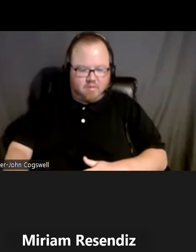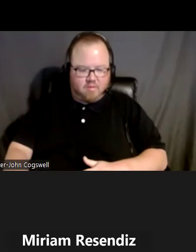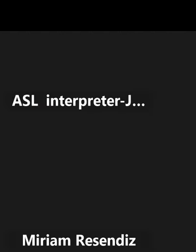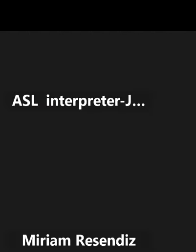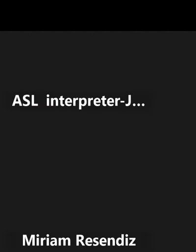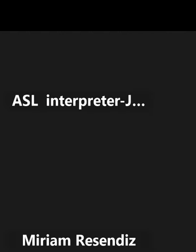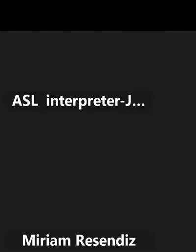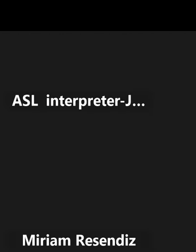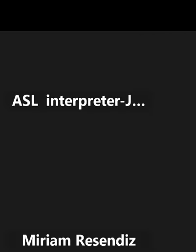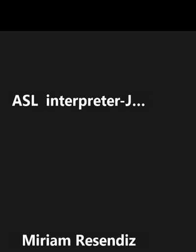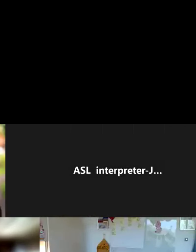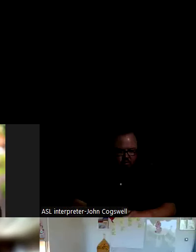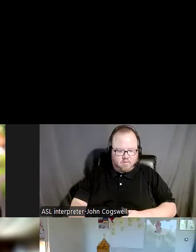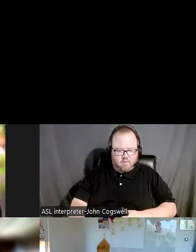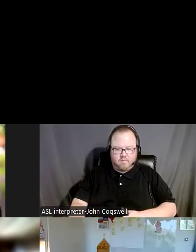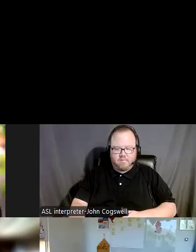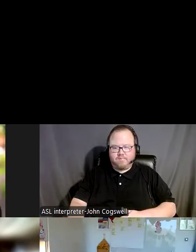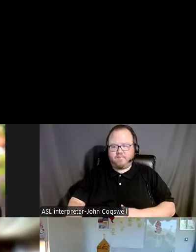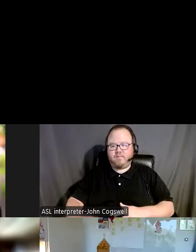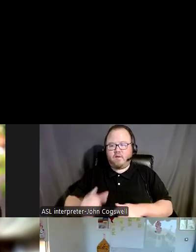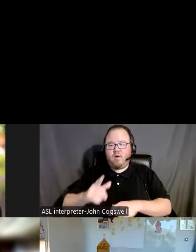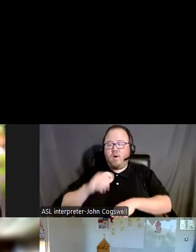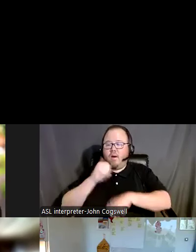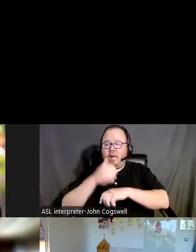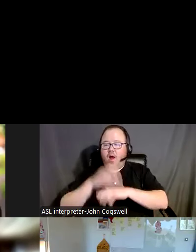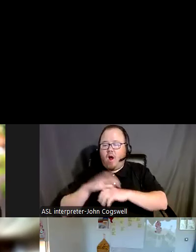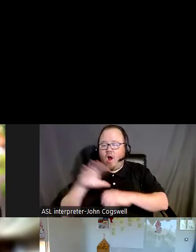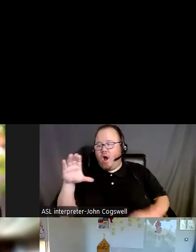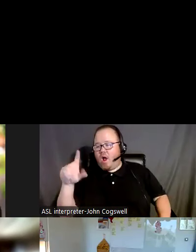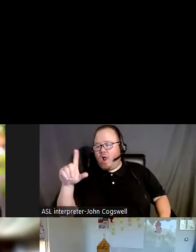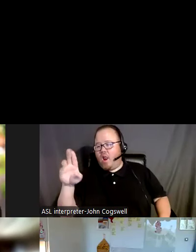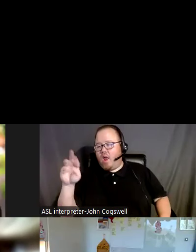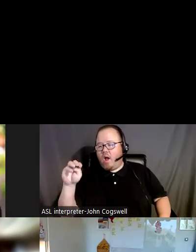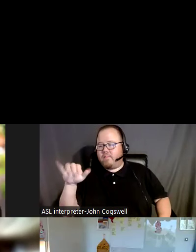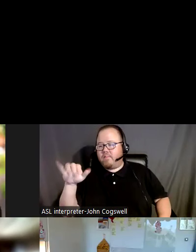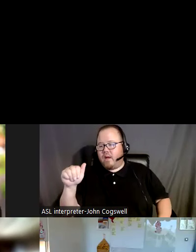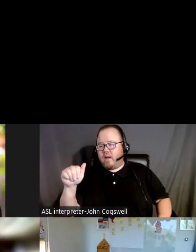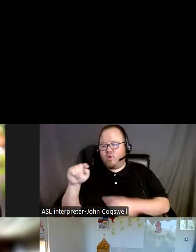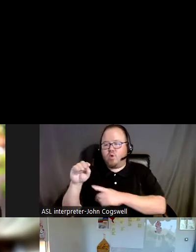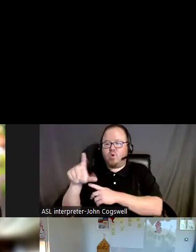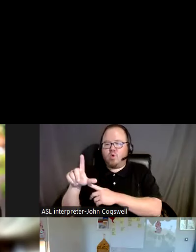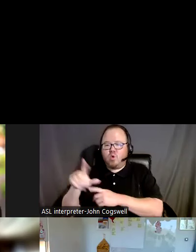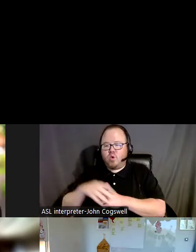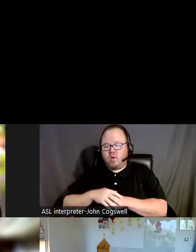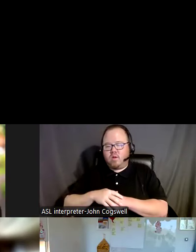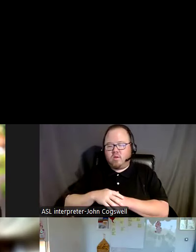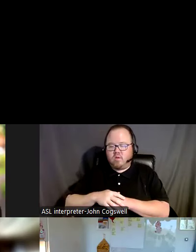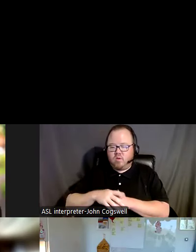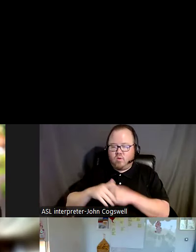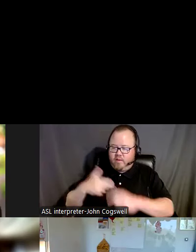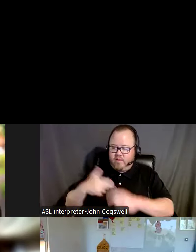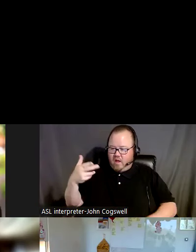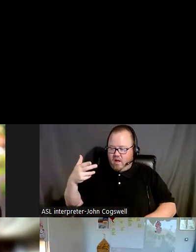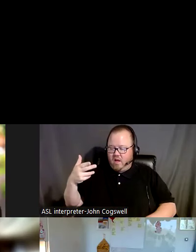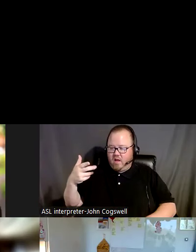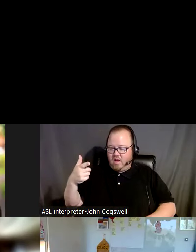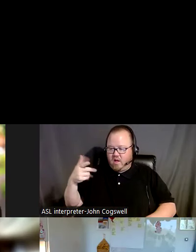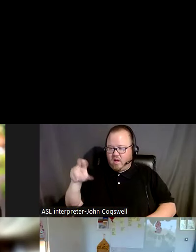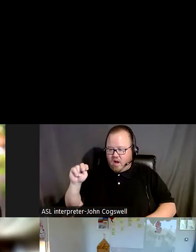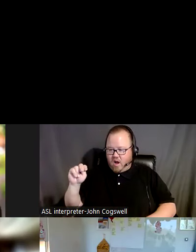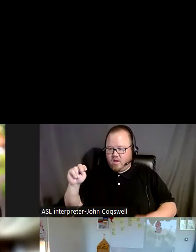here. So based on the Columbia tool today, brandishing a gun with